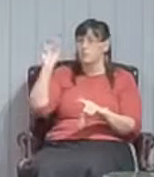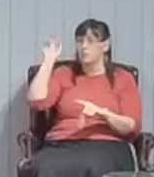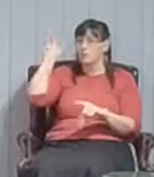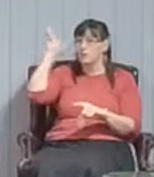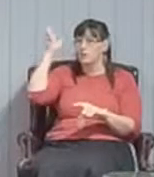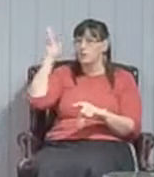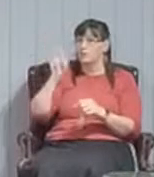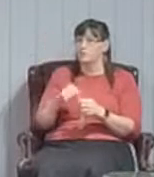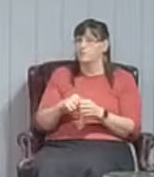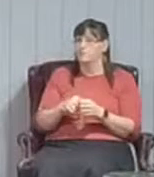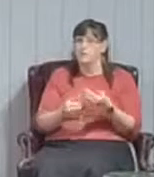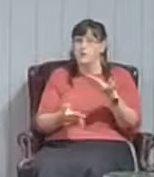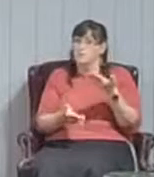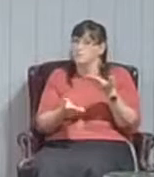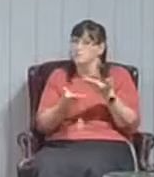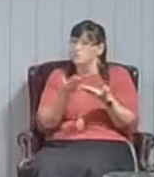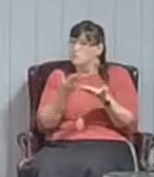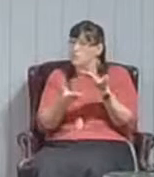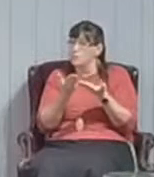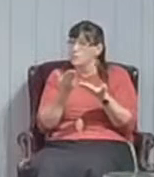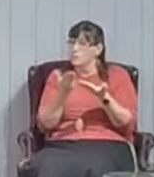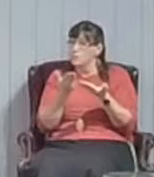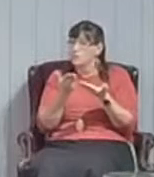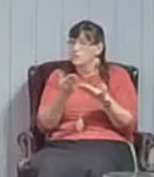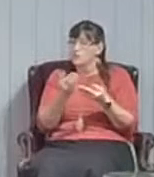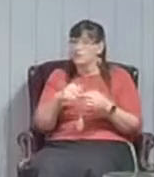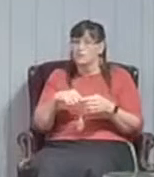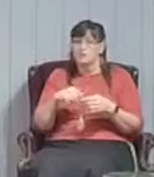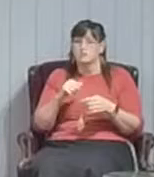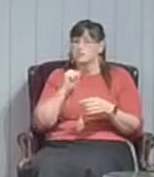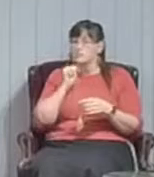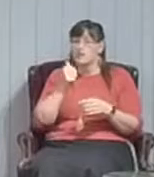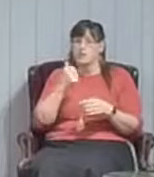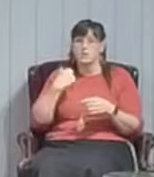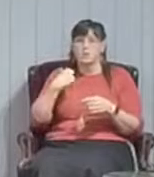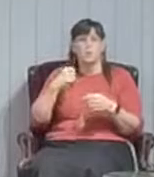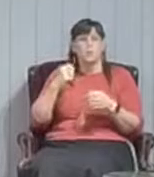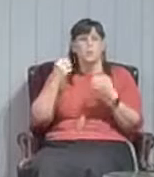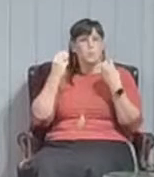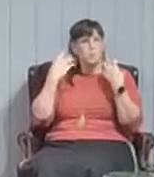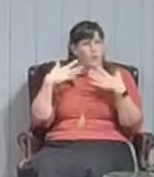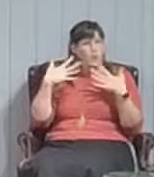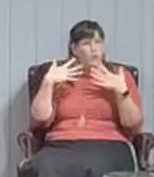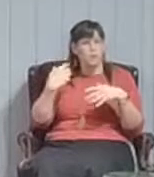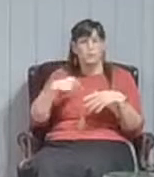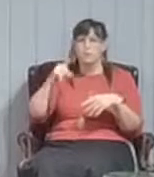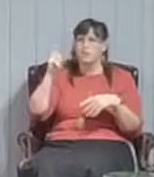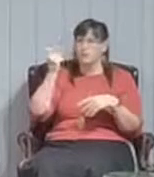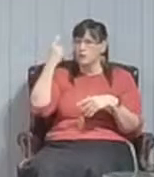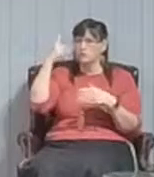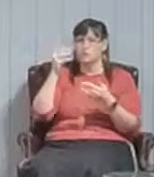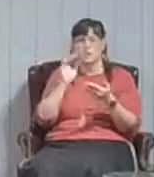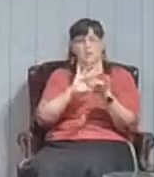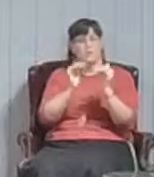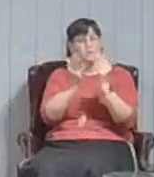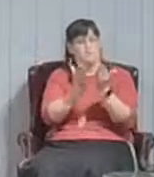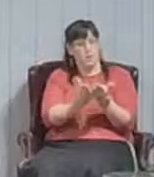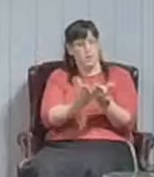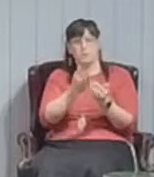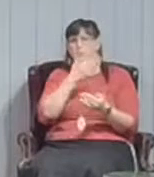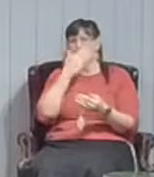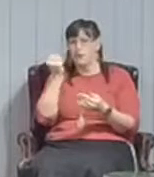might not be that, boy, we understand the Bible better than our preacher daddy did